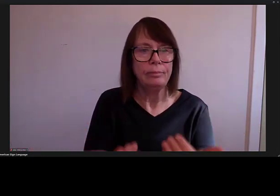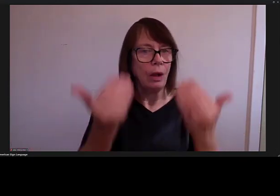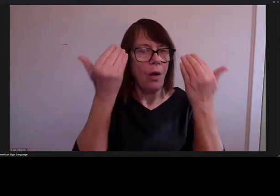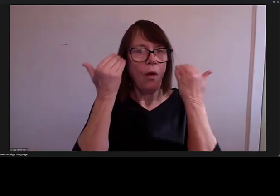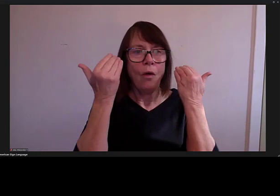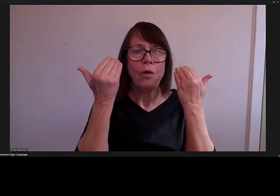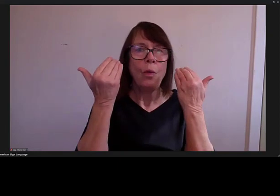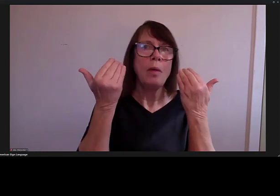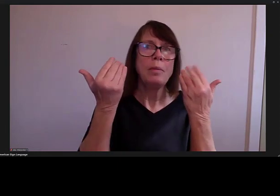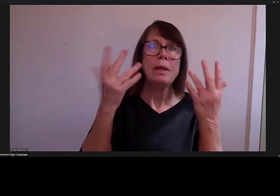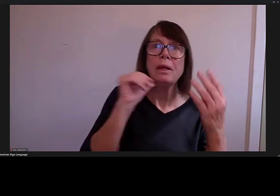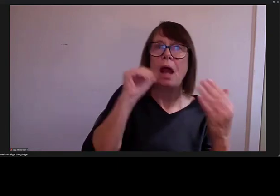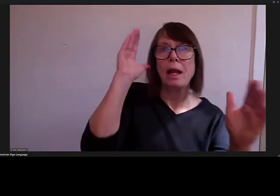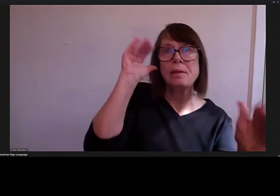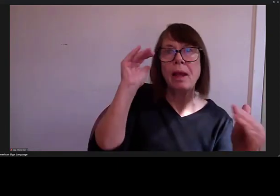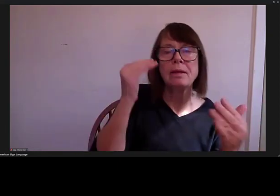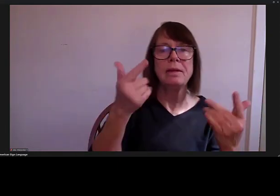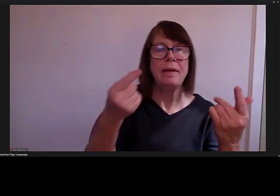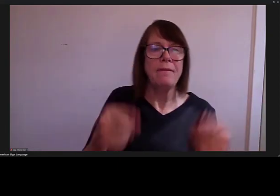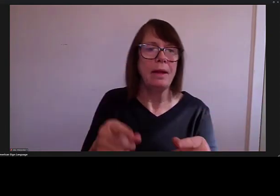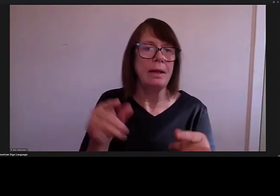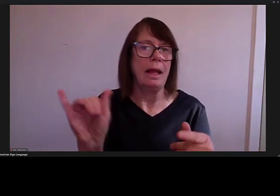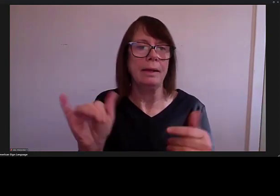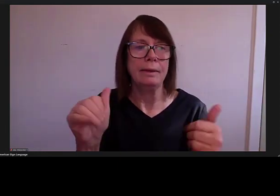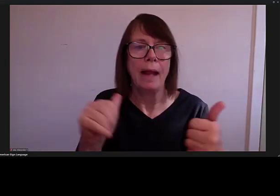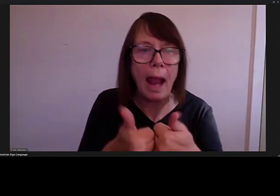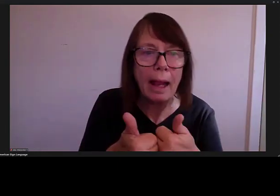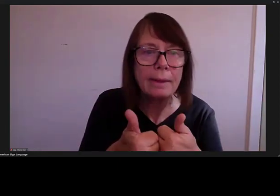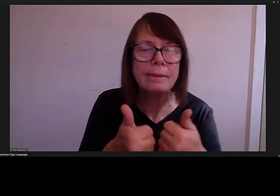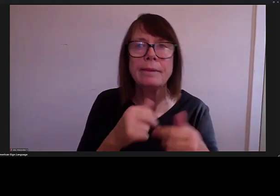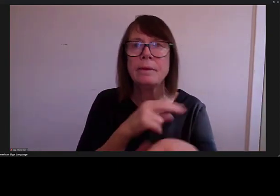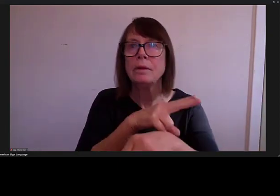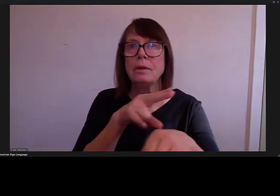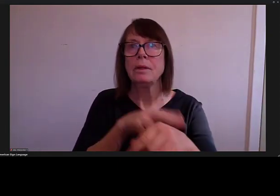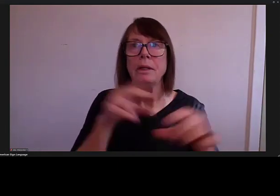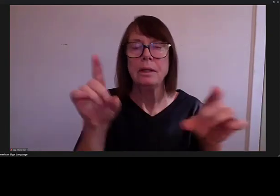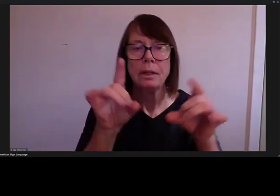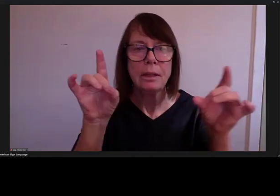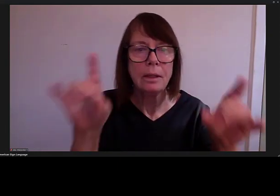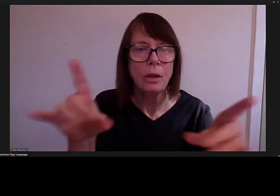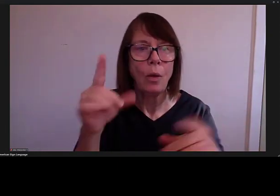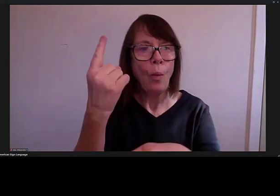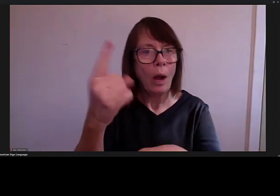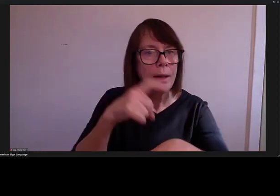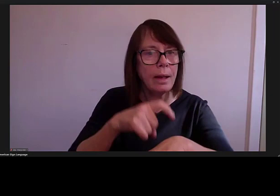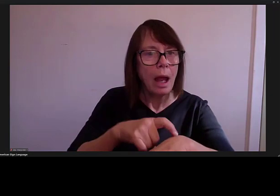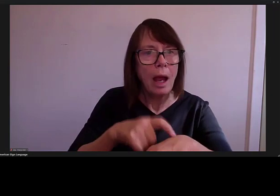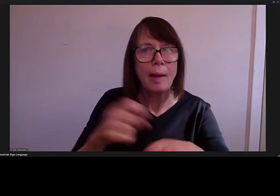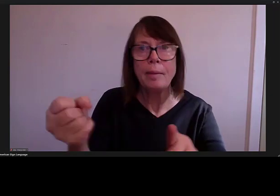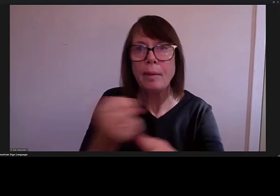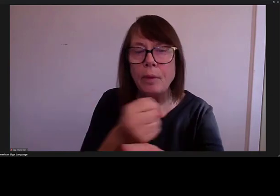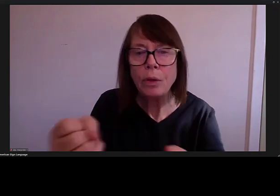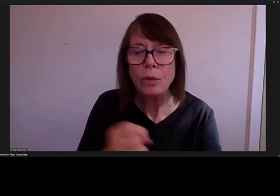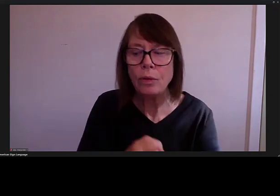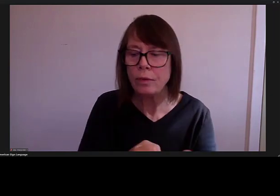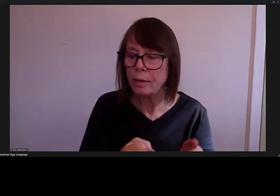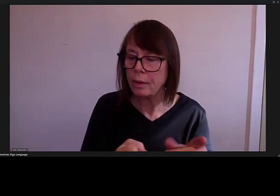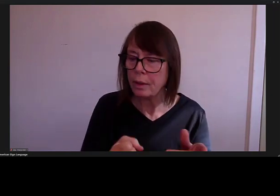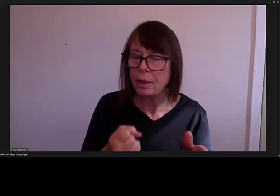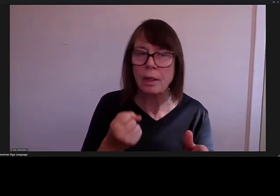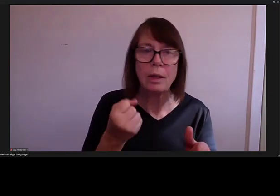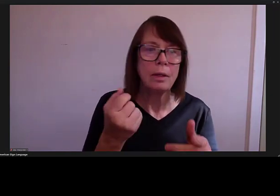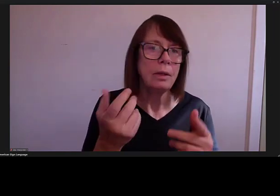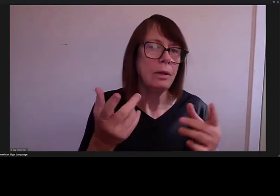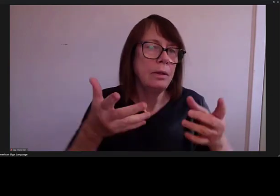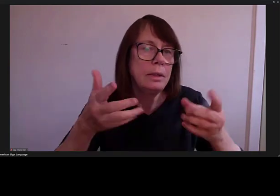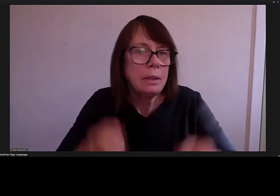event occurs, such as an accident, a natural disaster, a single episode of abuse or assault, a sudden loss,